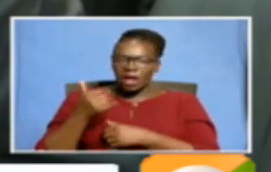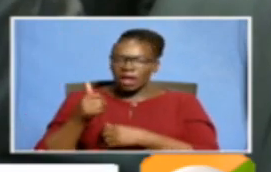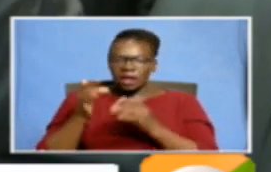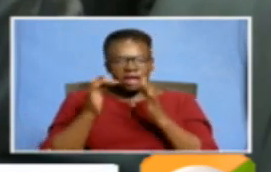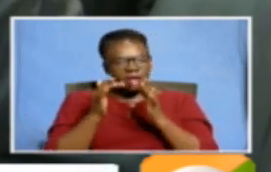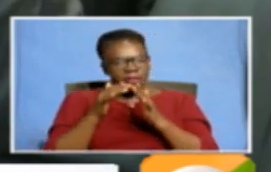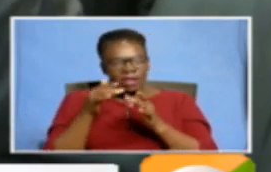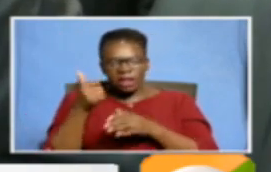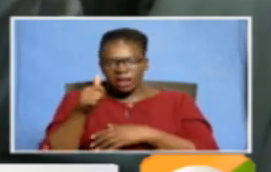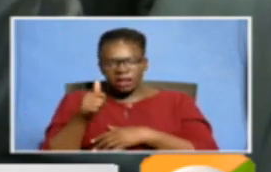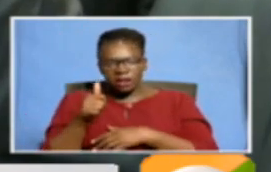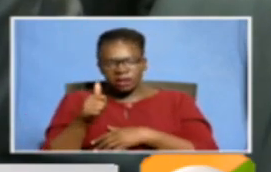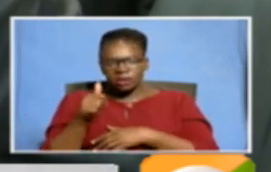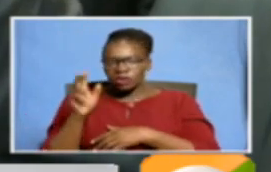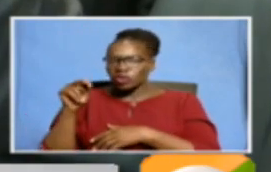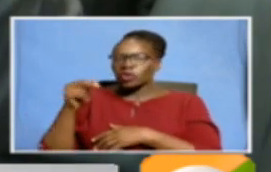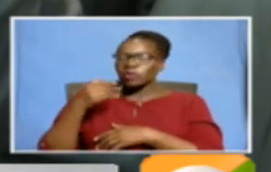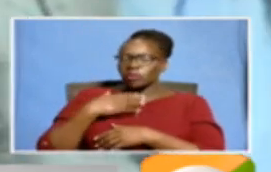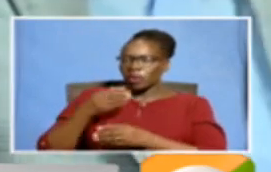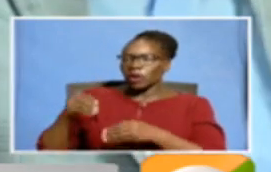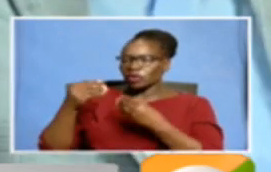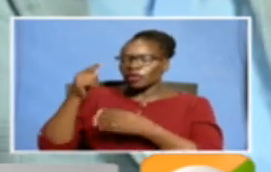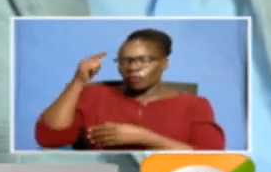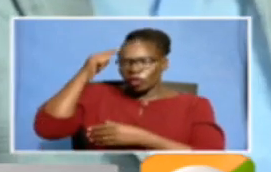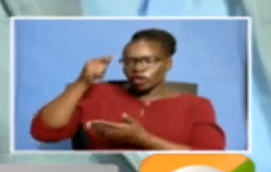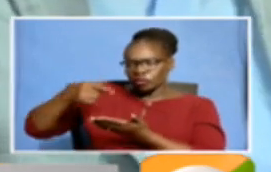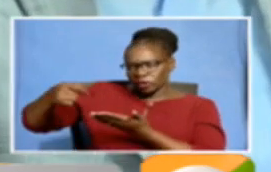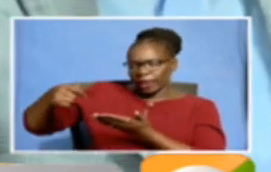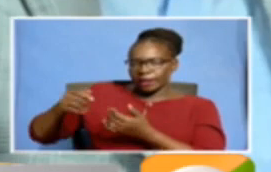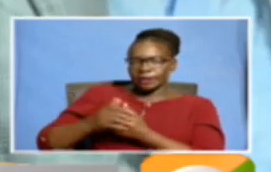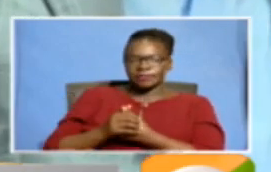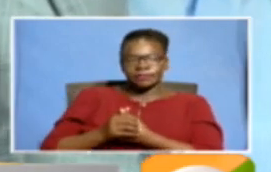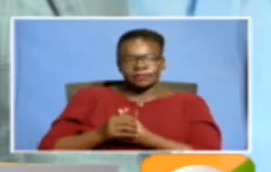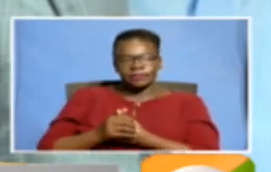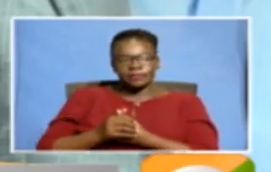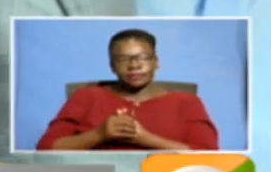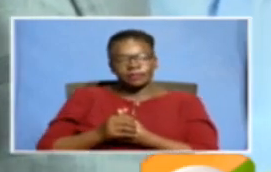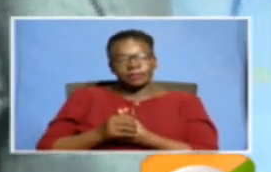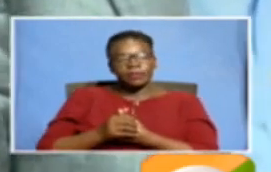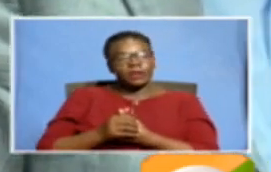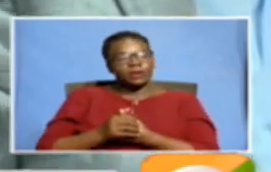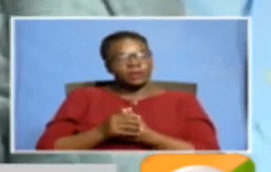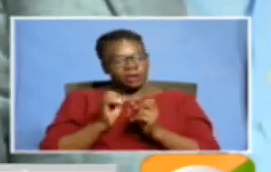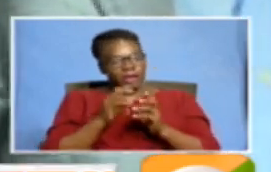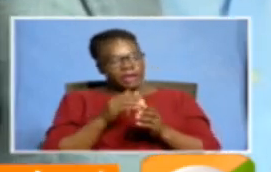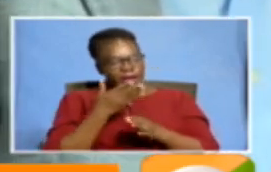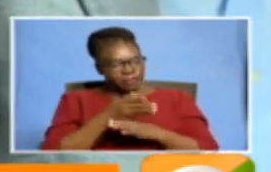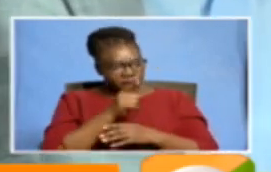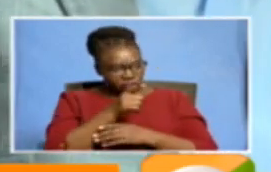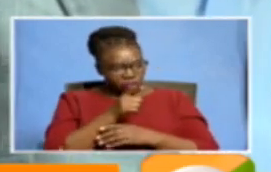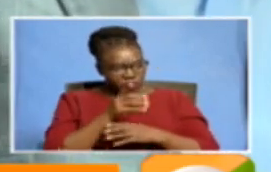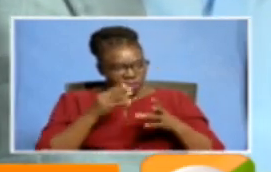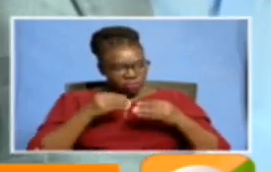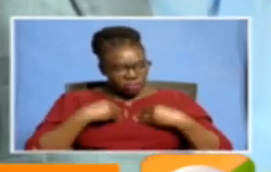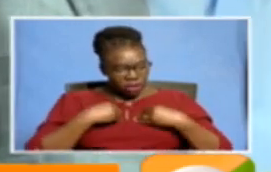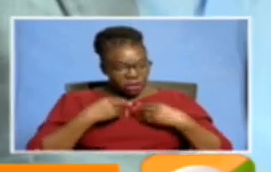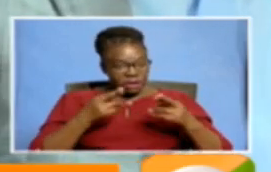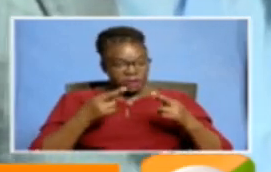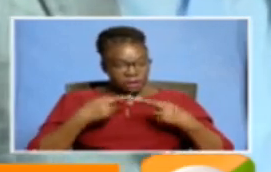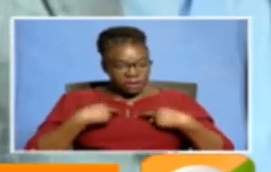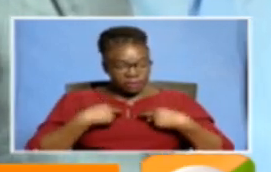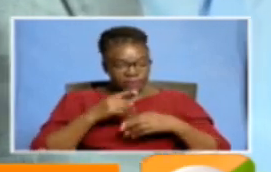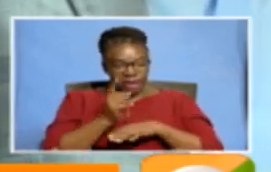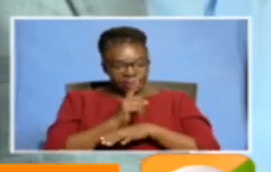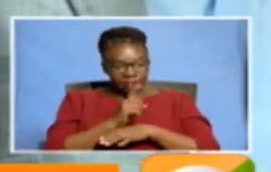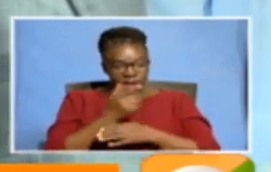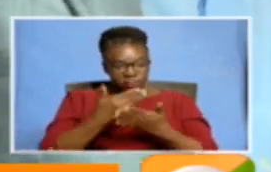soft copy. Signed one. I would want to give you the signed okay. one. The audit was commissioned after a plenary meeting, and it was received in a minuted